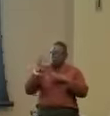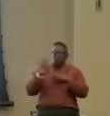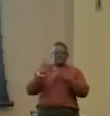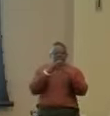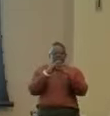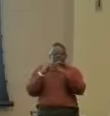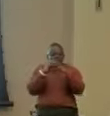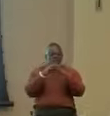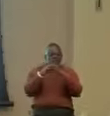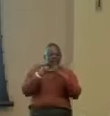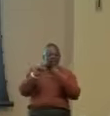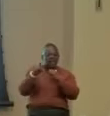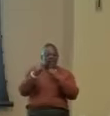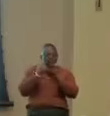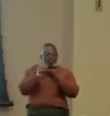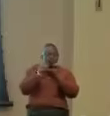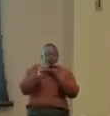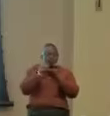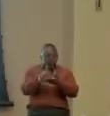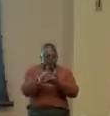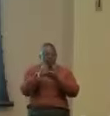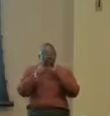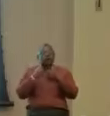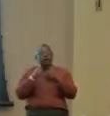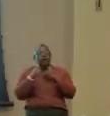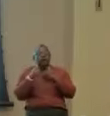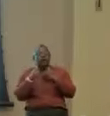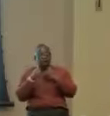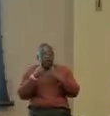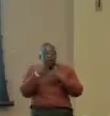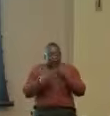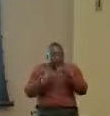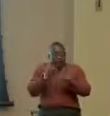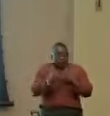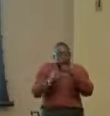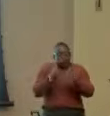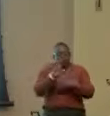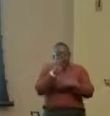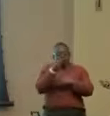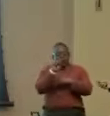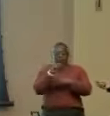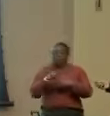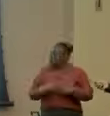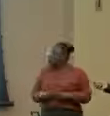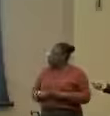a pretty key role in the pathogenesis and the progression of lupus.